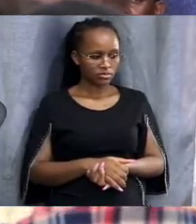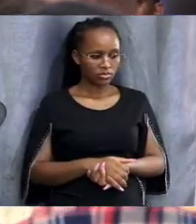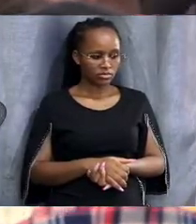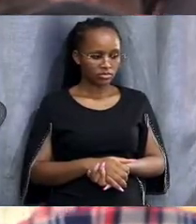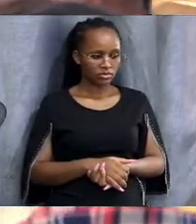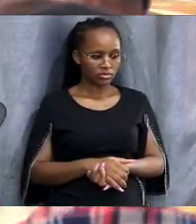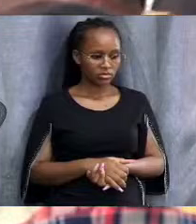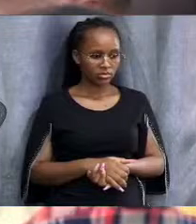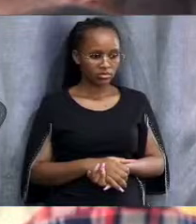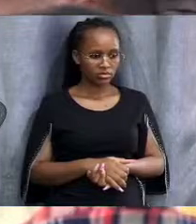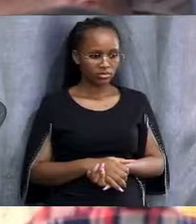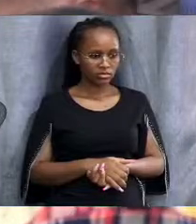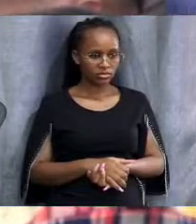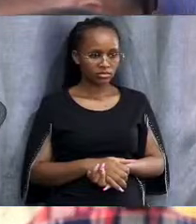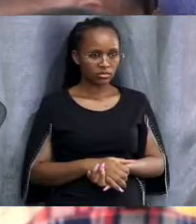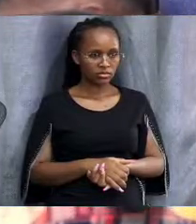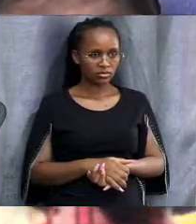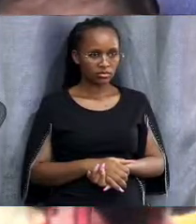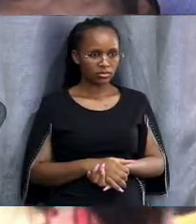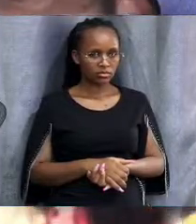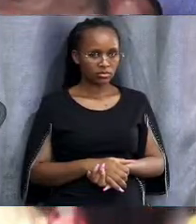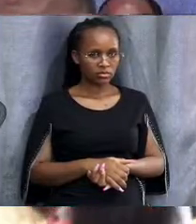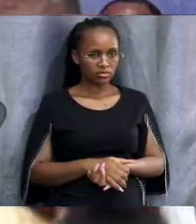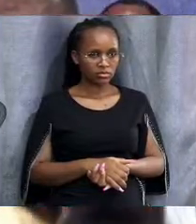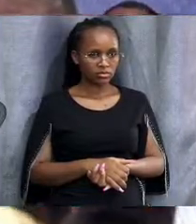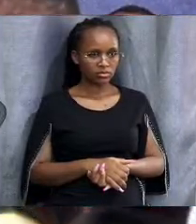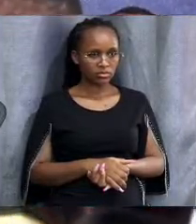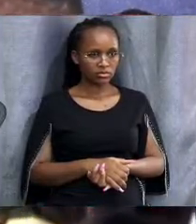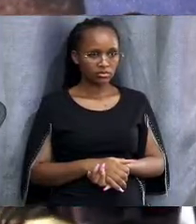Bwana Yesu asifiwe. Amen.